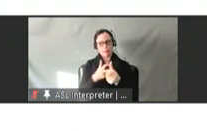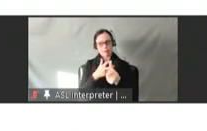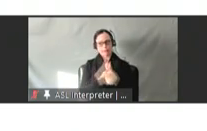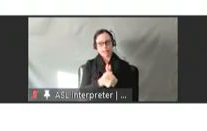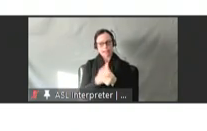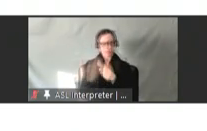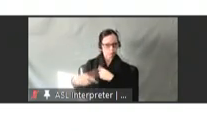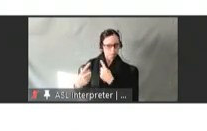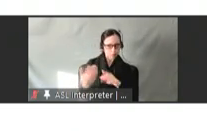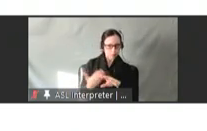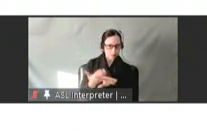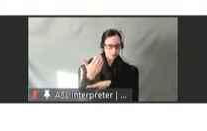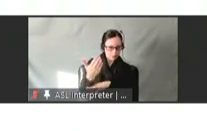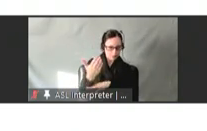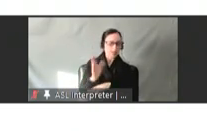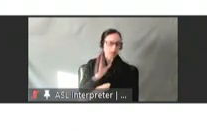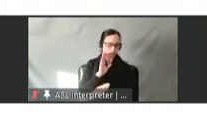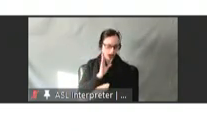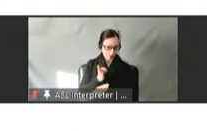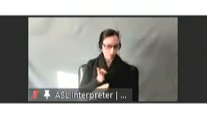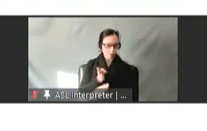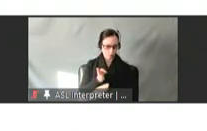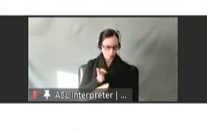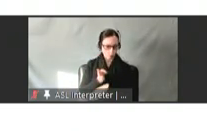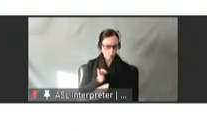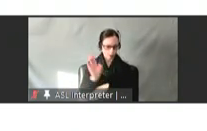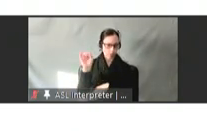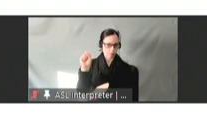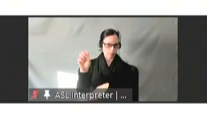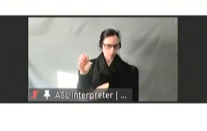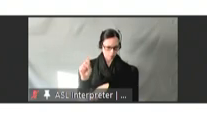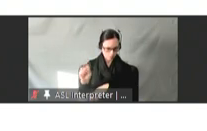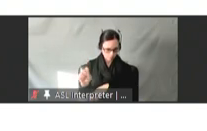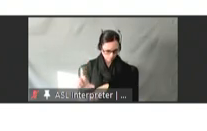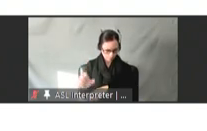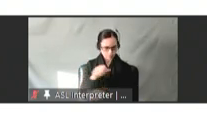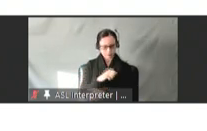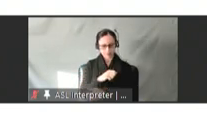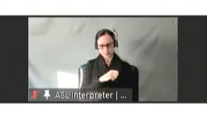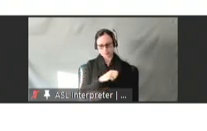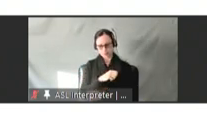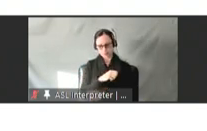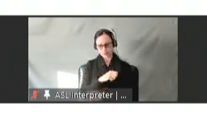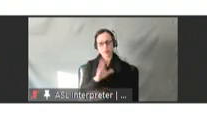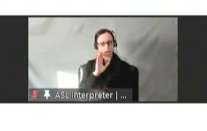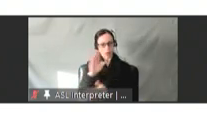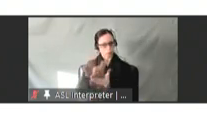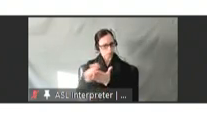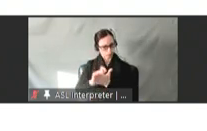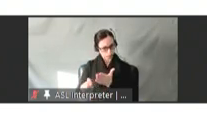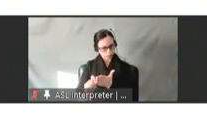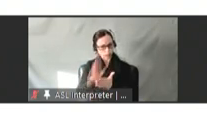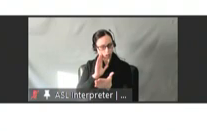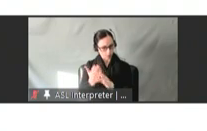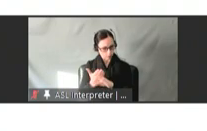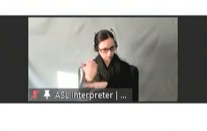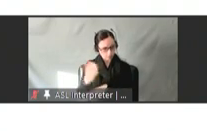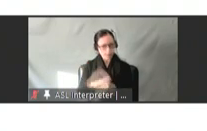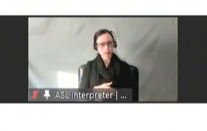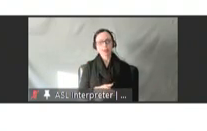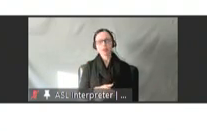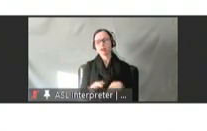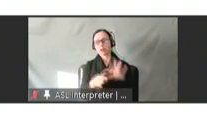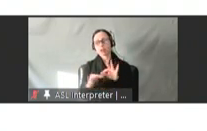we submitted our written updates, which I will also give to the committee in a written form. But in terms of